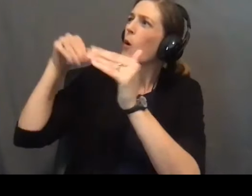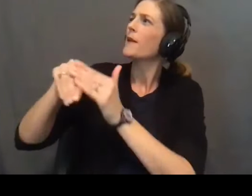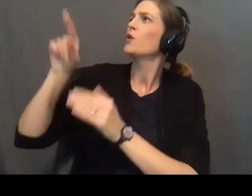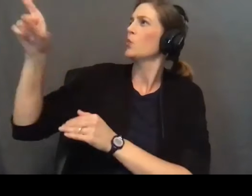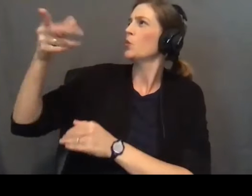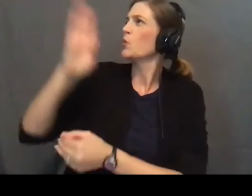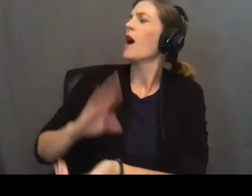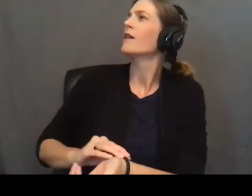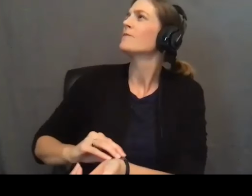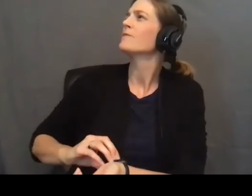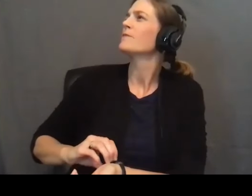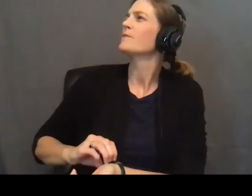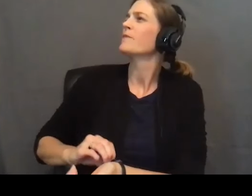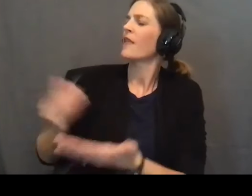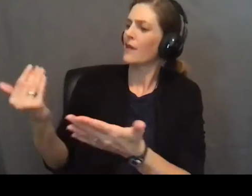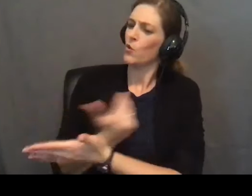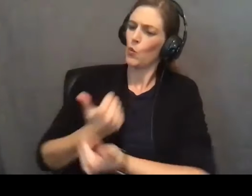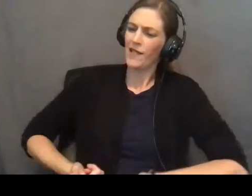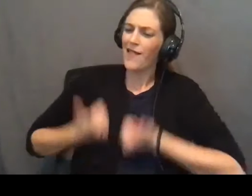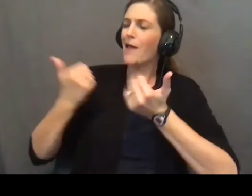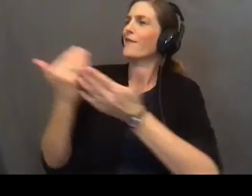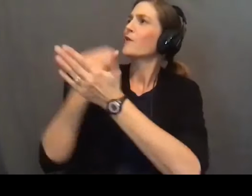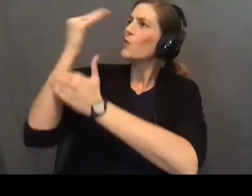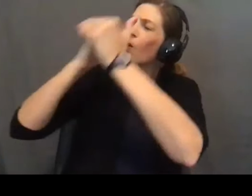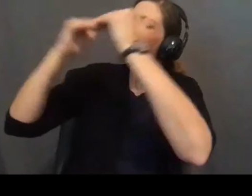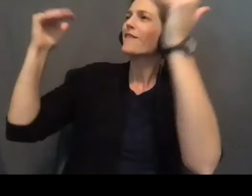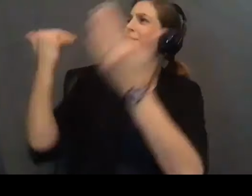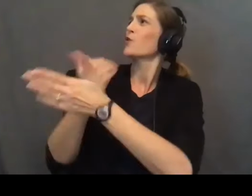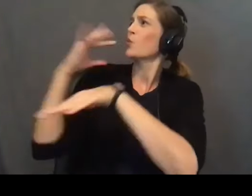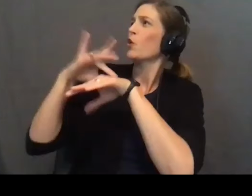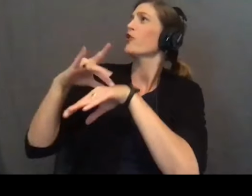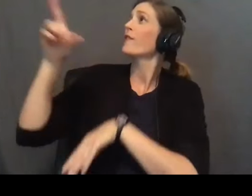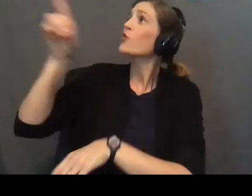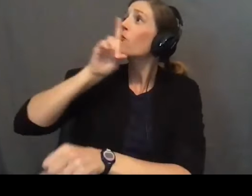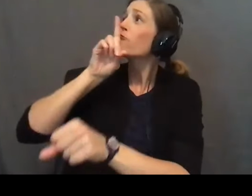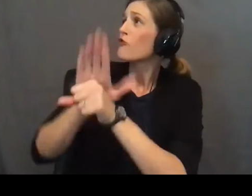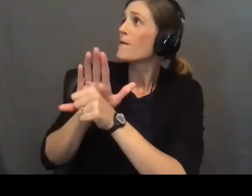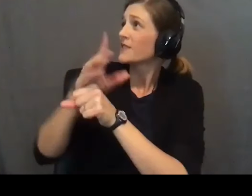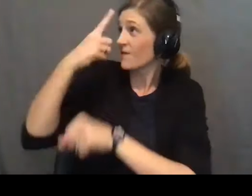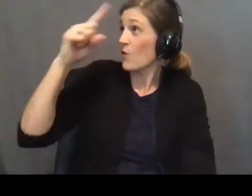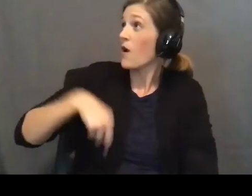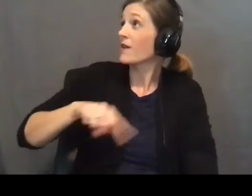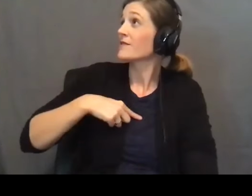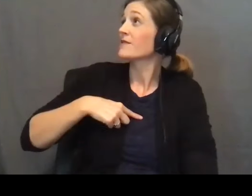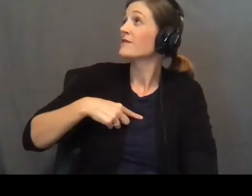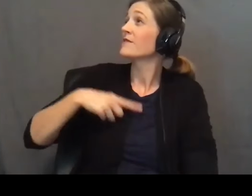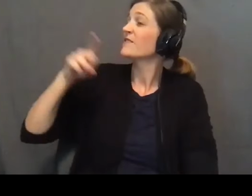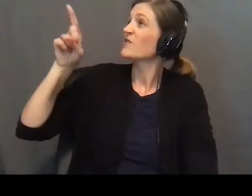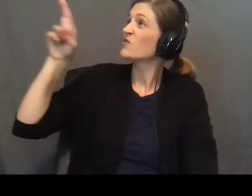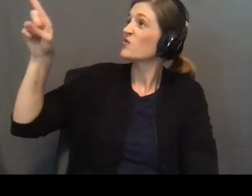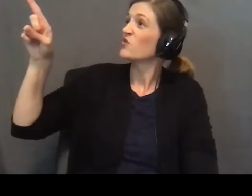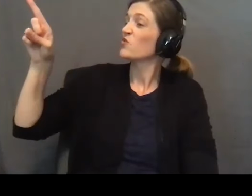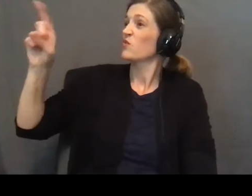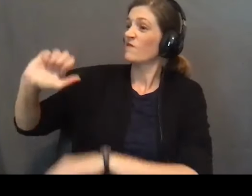In the new life In the new heavens In the new earth That you have promised For us And you have secured For